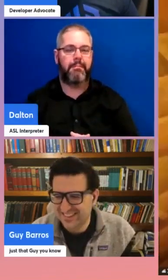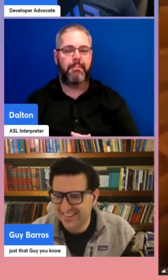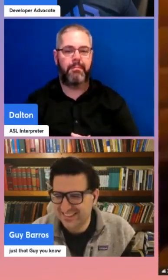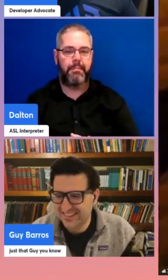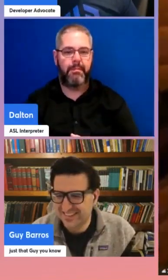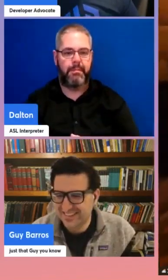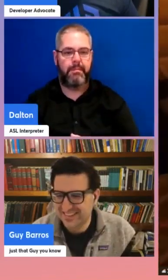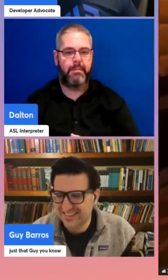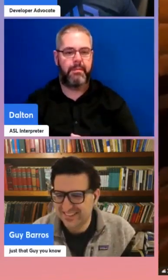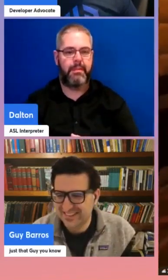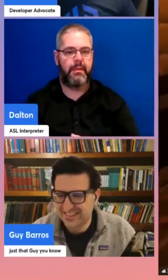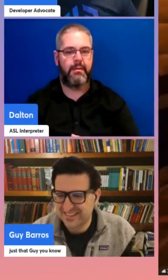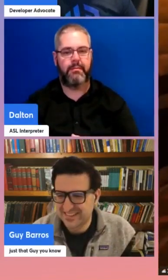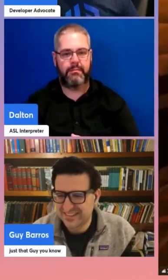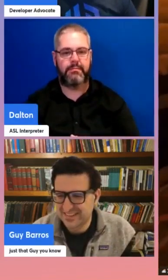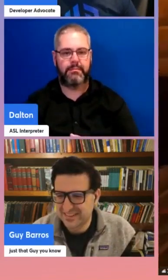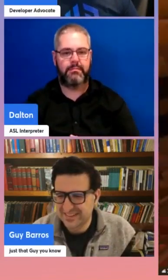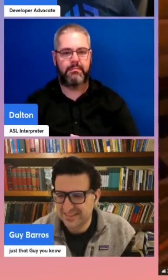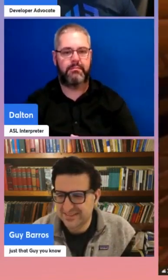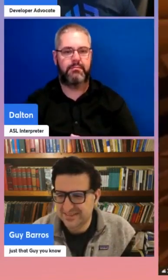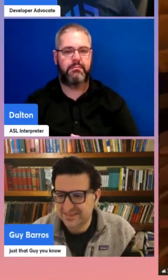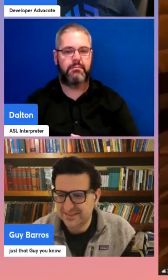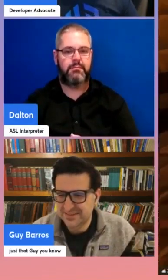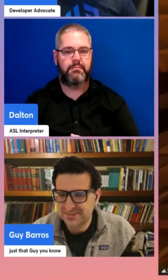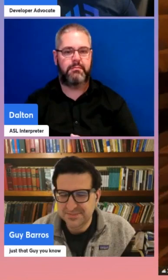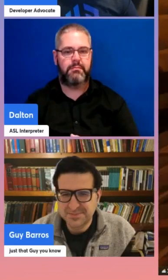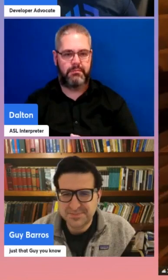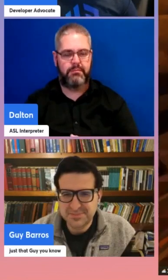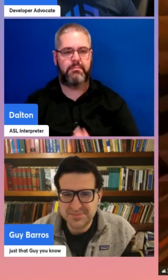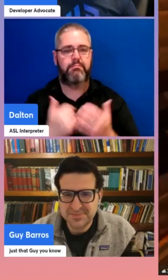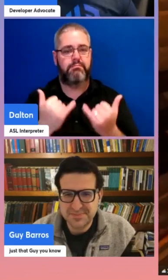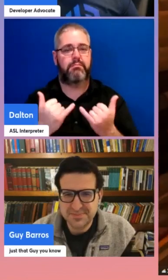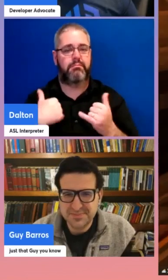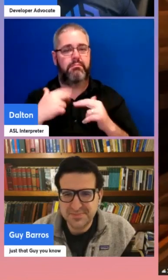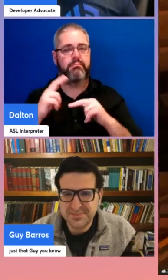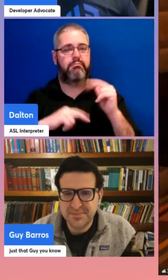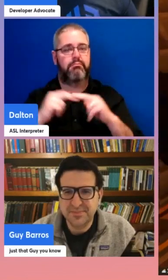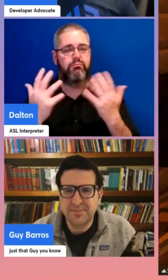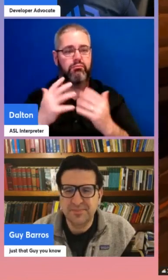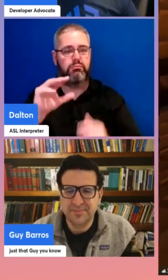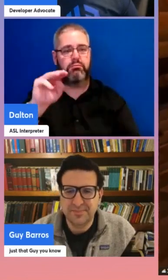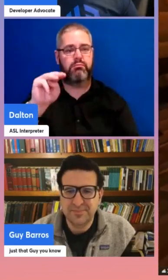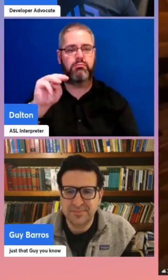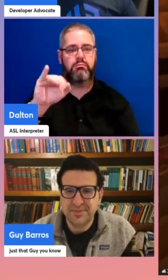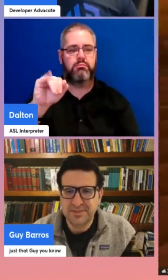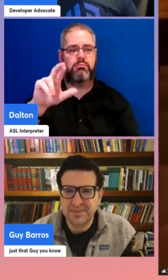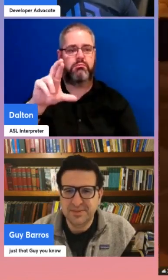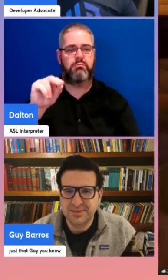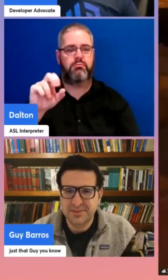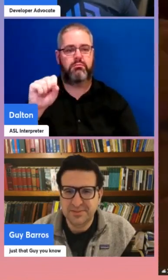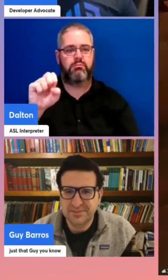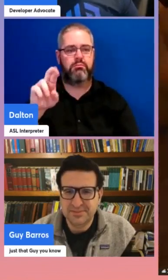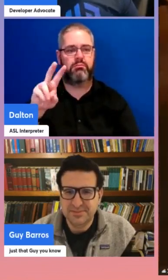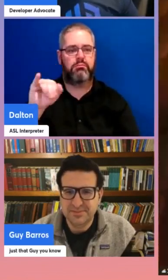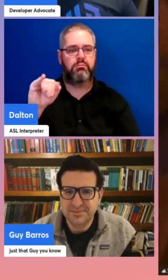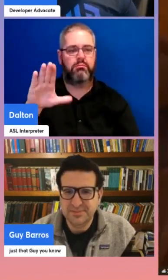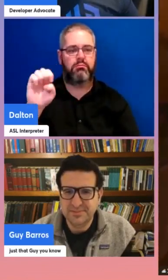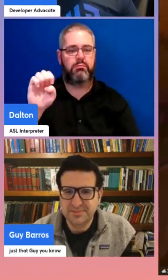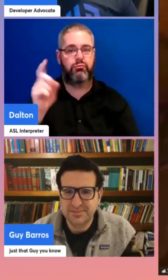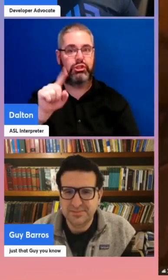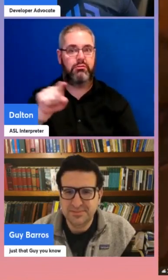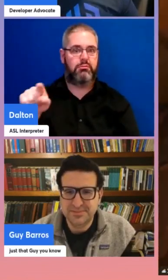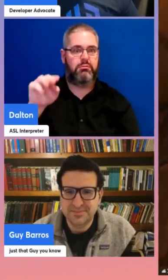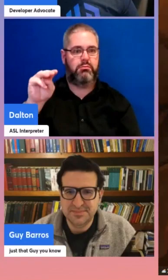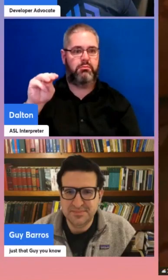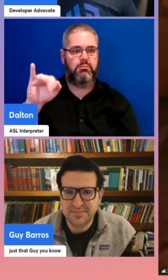going to do is I'm going to build a microservice in Minecraft. Legitimately a